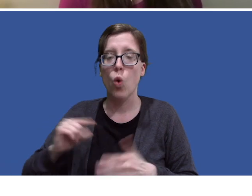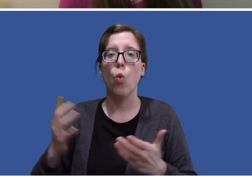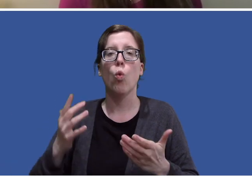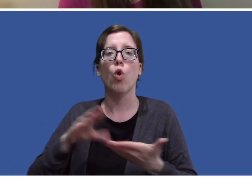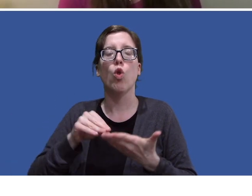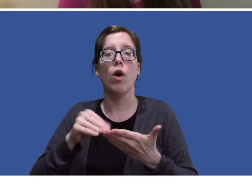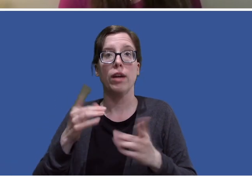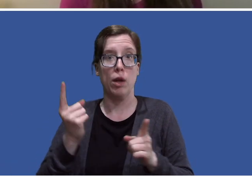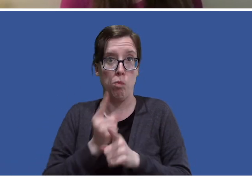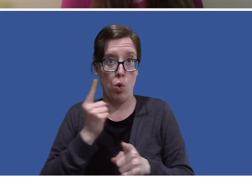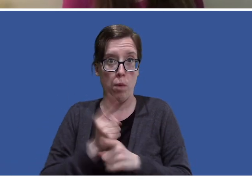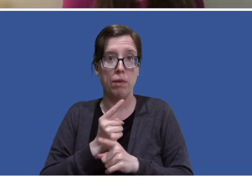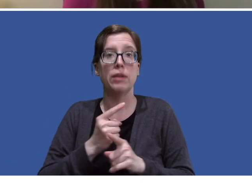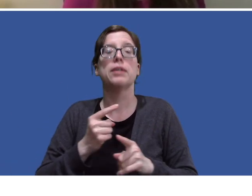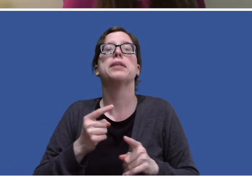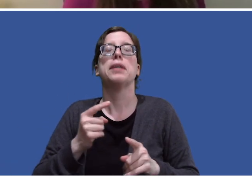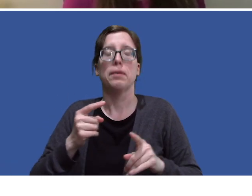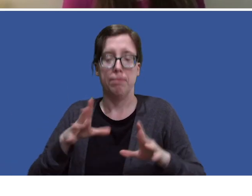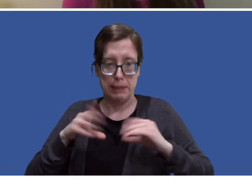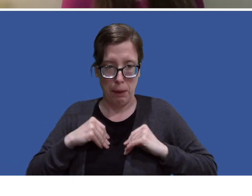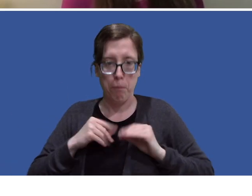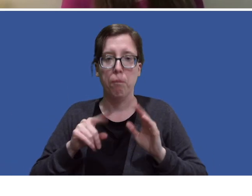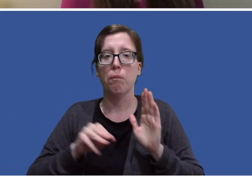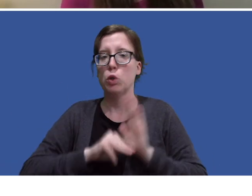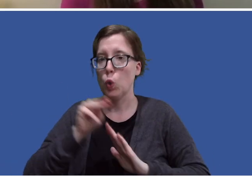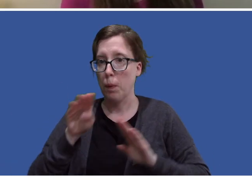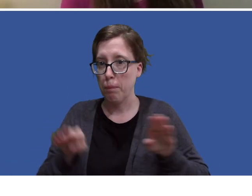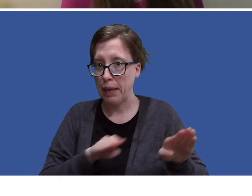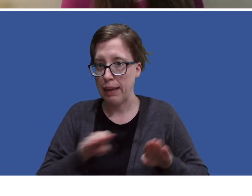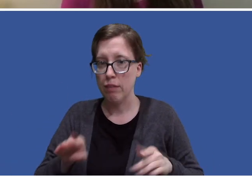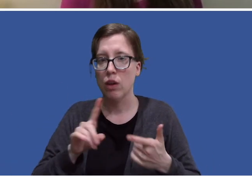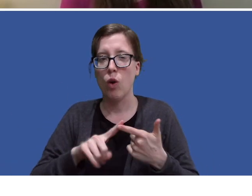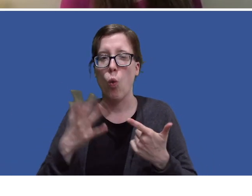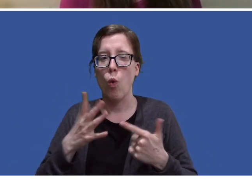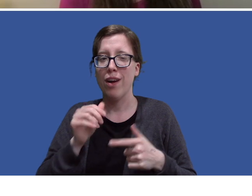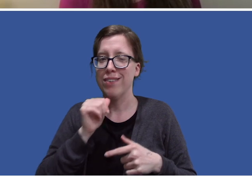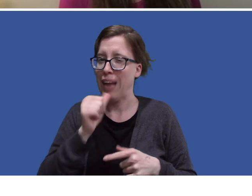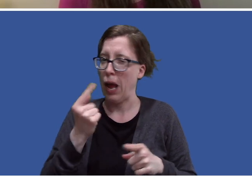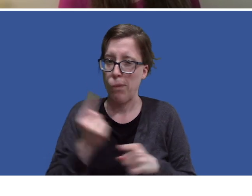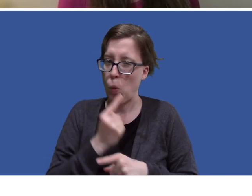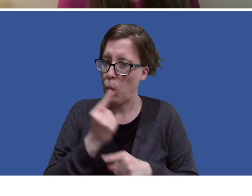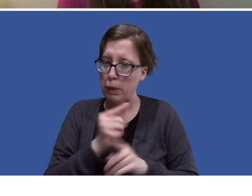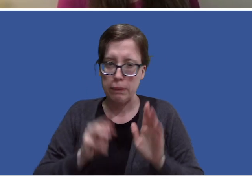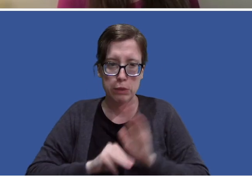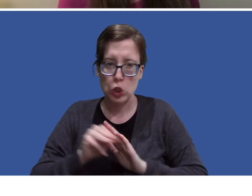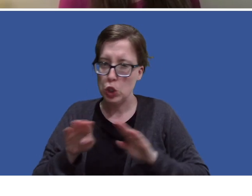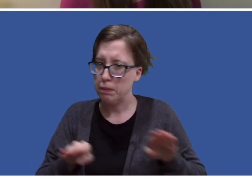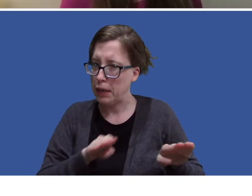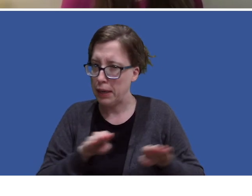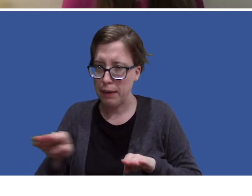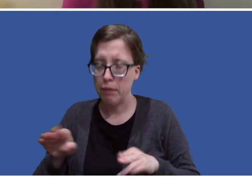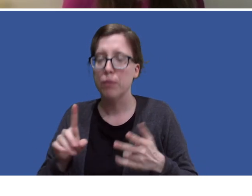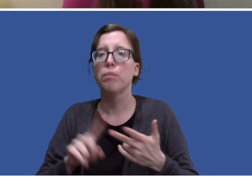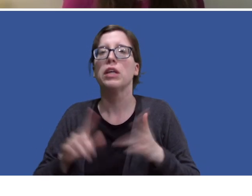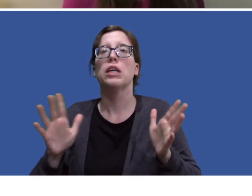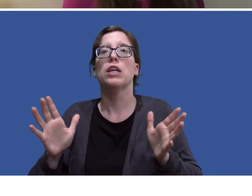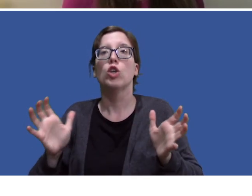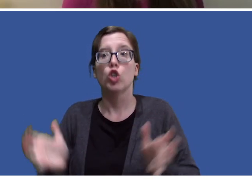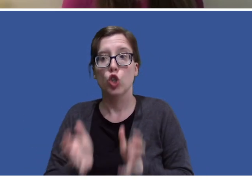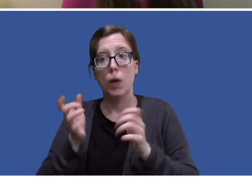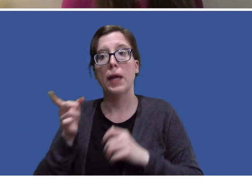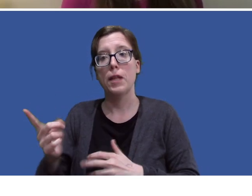constitutes immature behavior, encouraging that student to take responsibility to manage their behavior, teaching